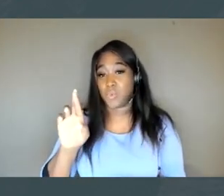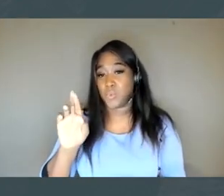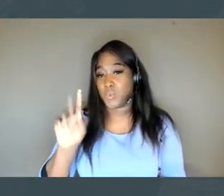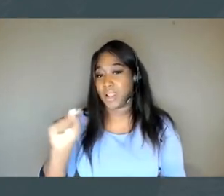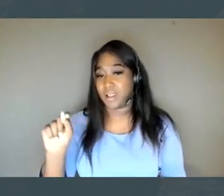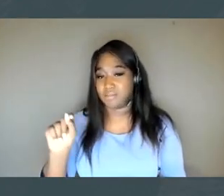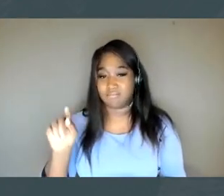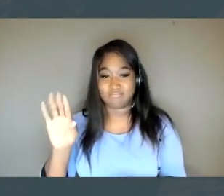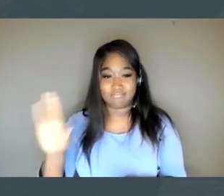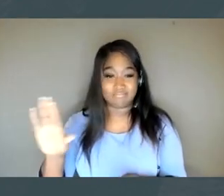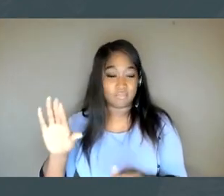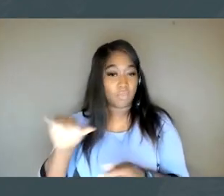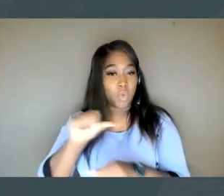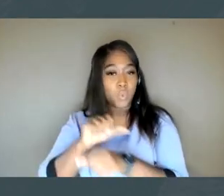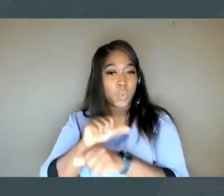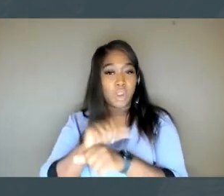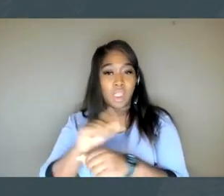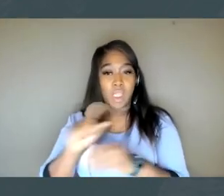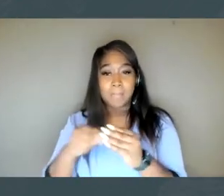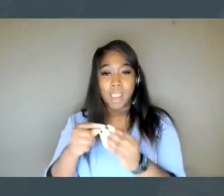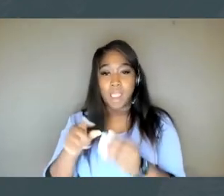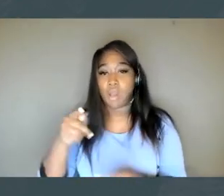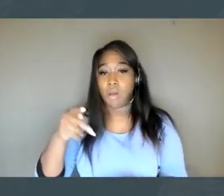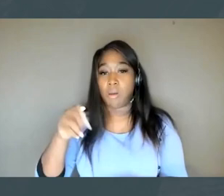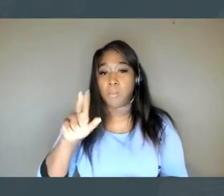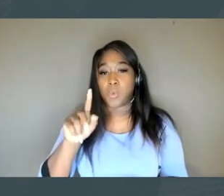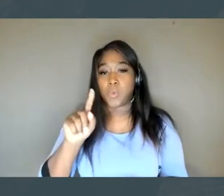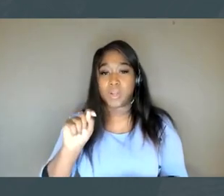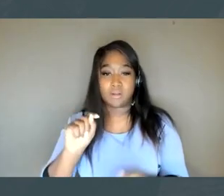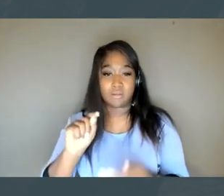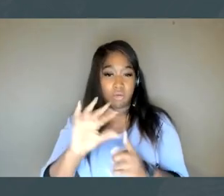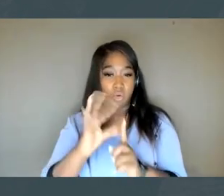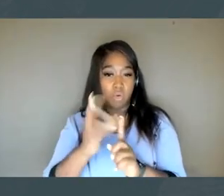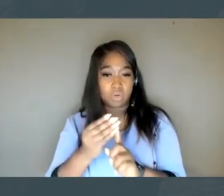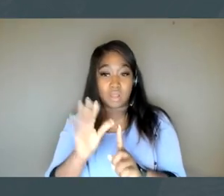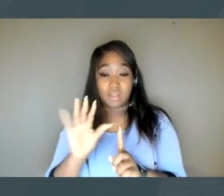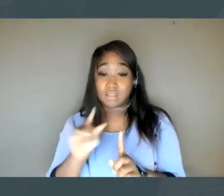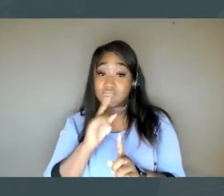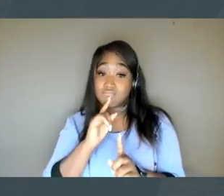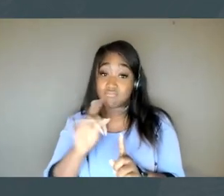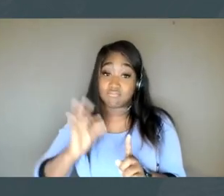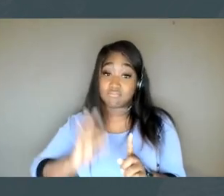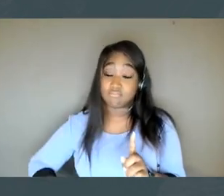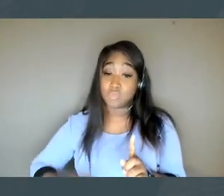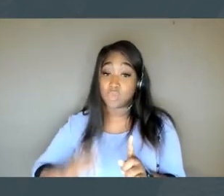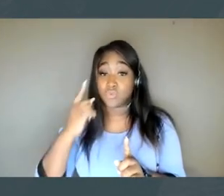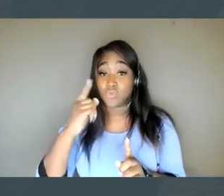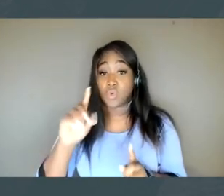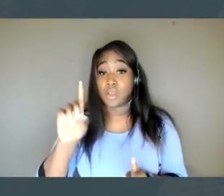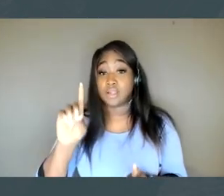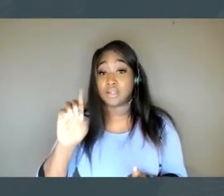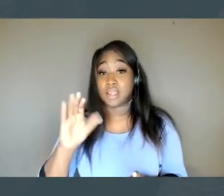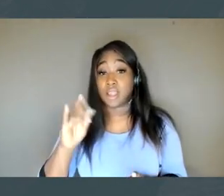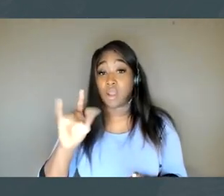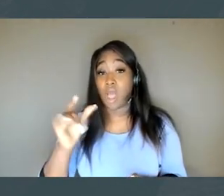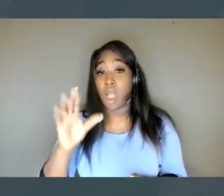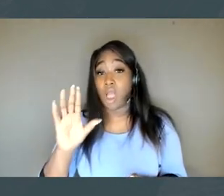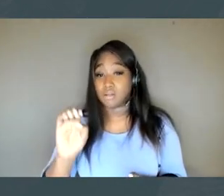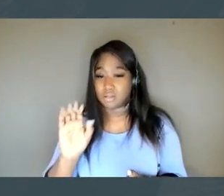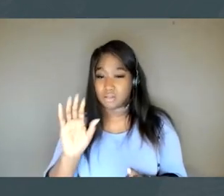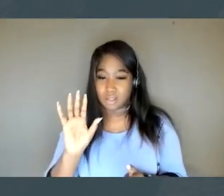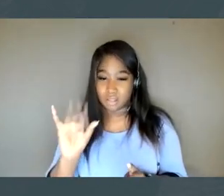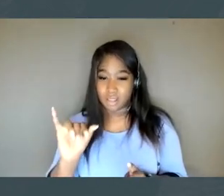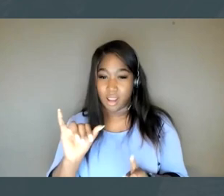And it's incredibly useful with the décalage, right? You know, the joints, right?